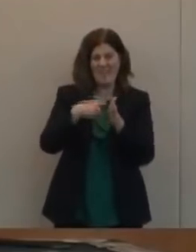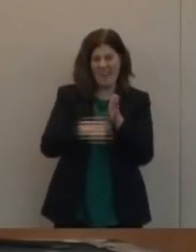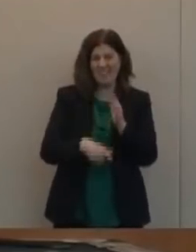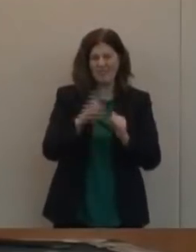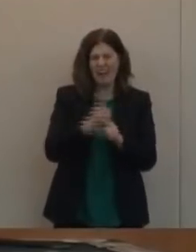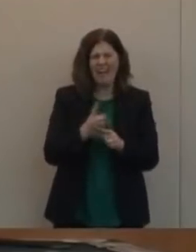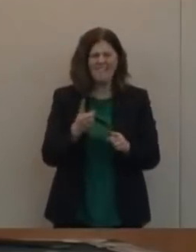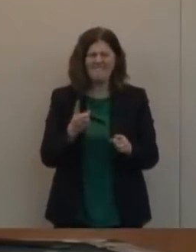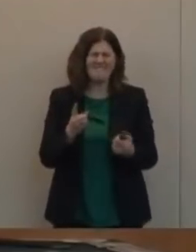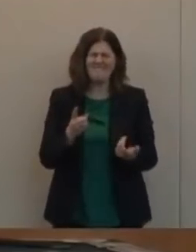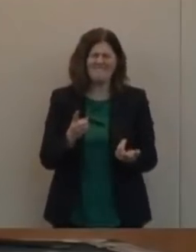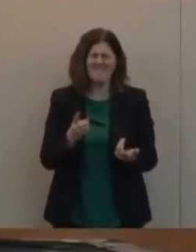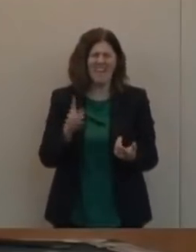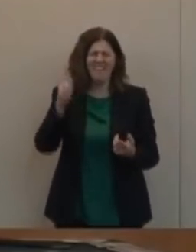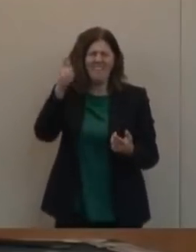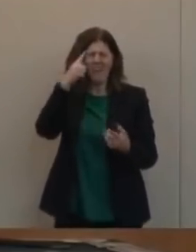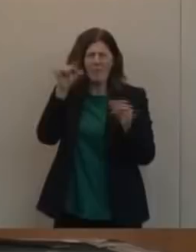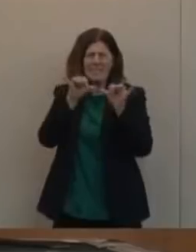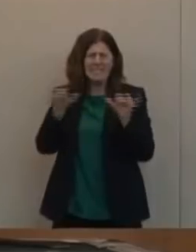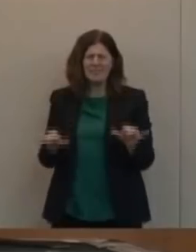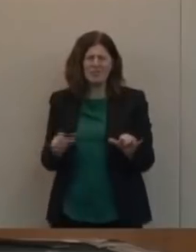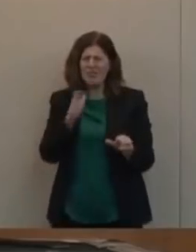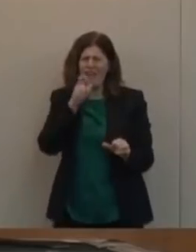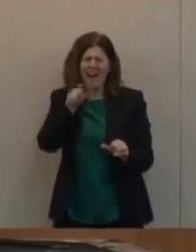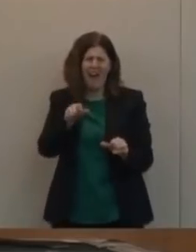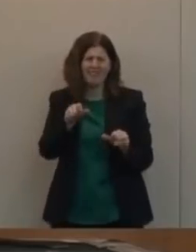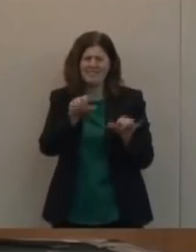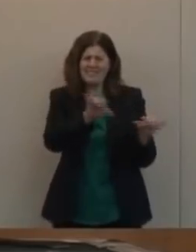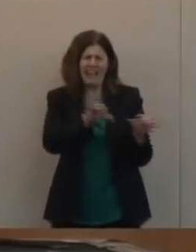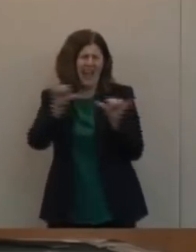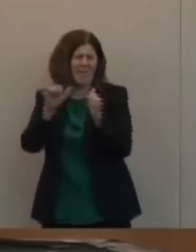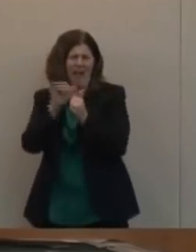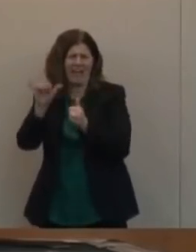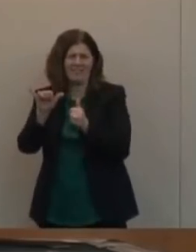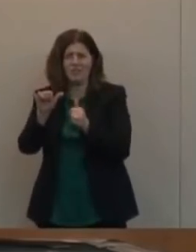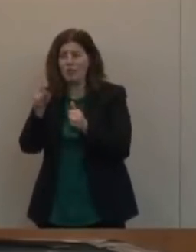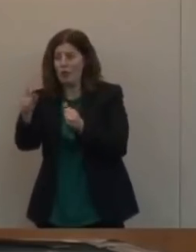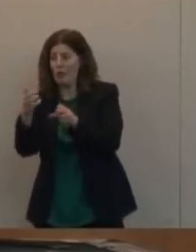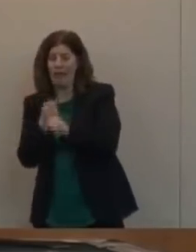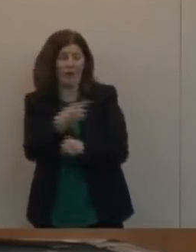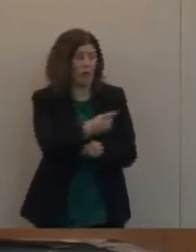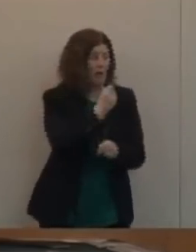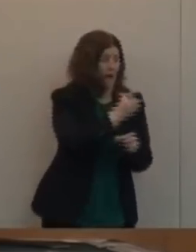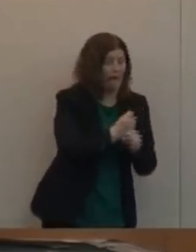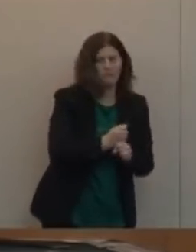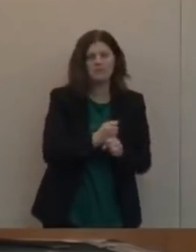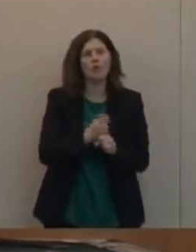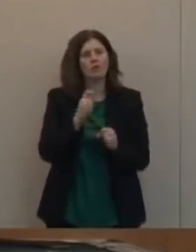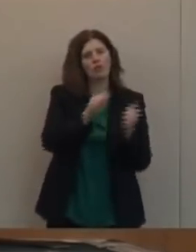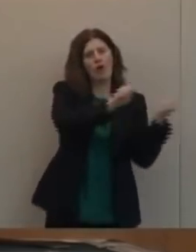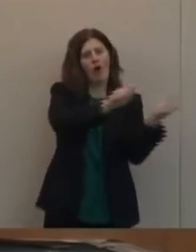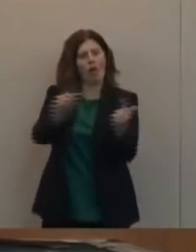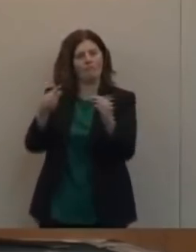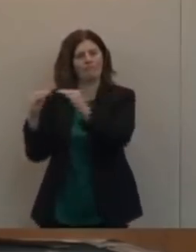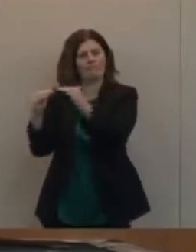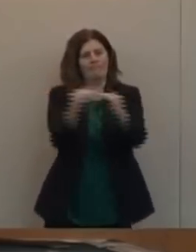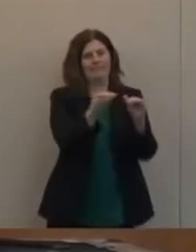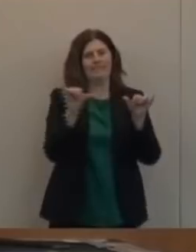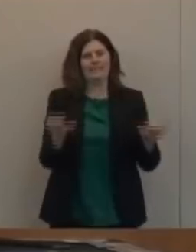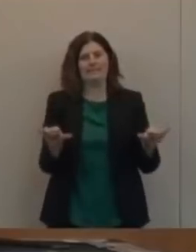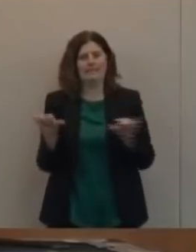That's not how government systems ought to work. They really shouldn't. We need to be able to apply them to everyone. But